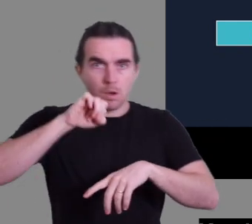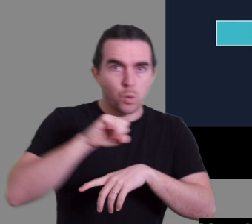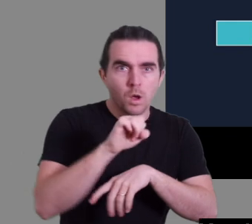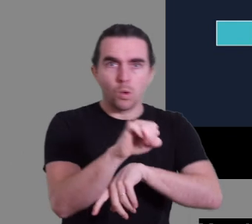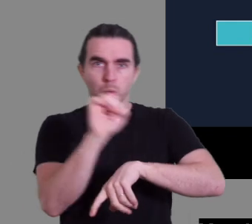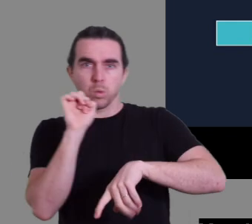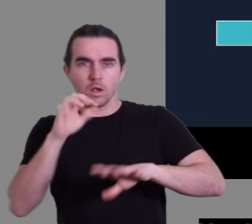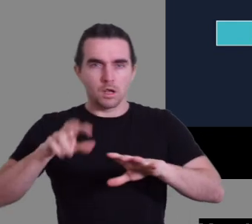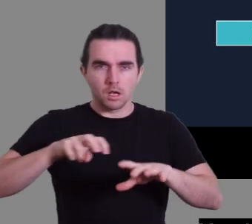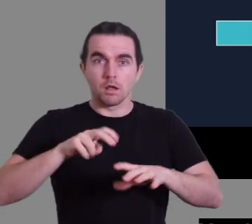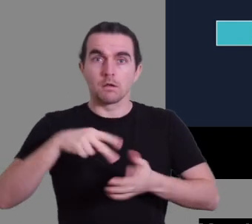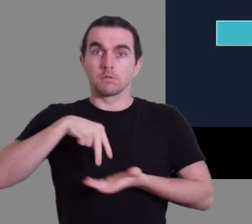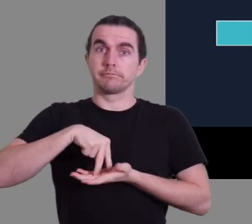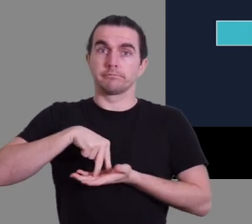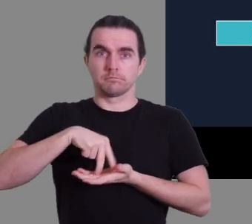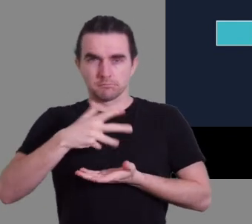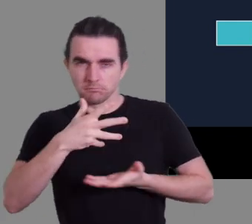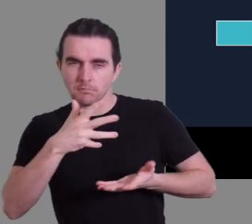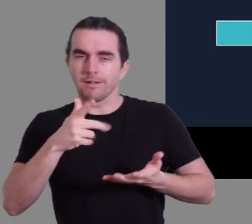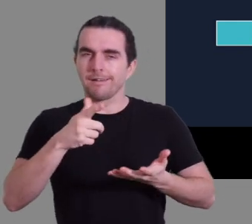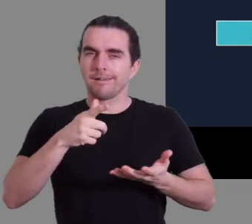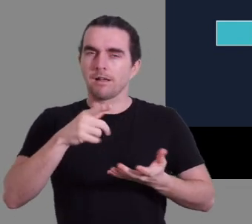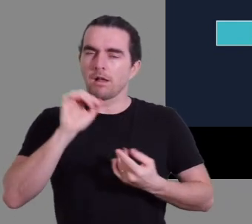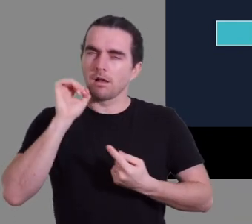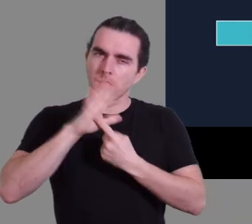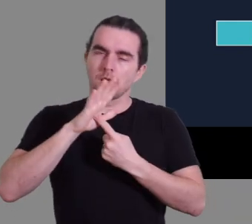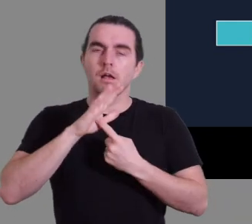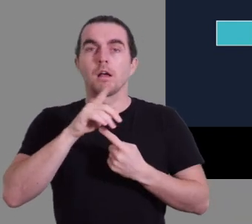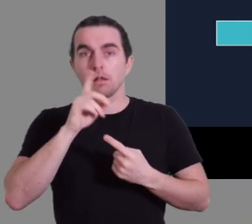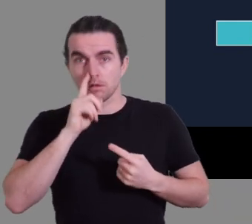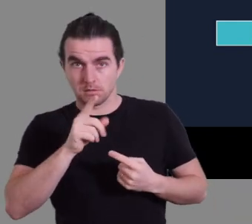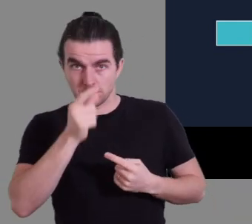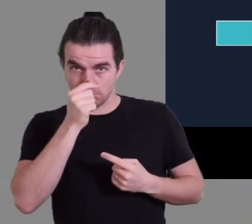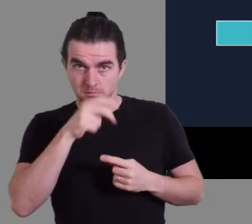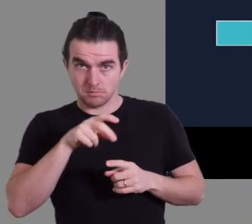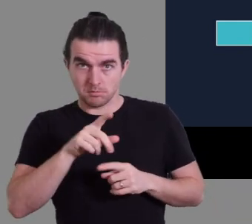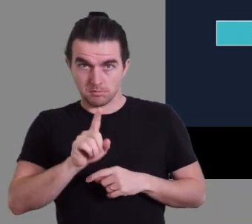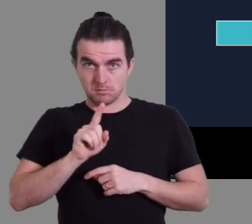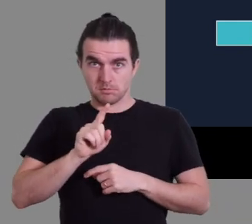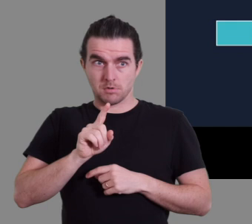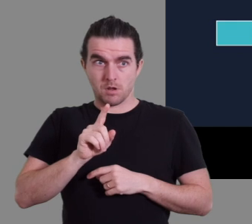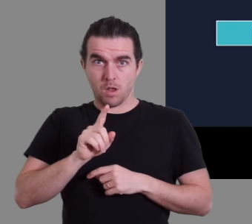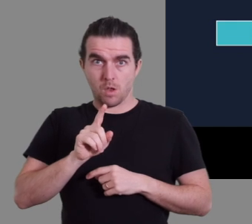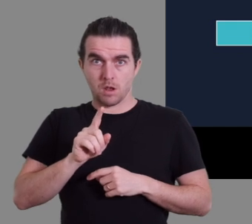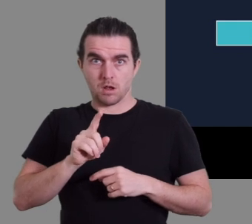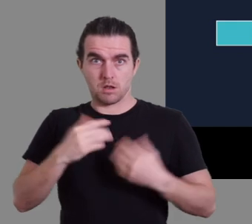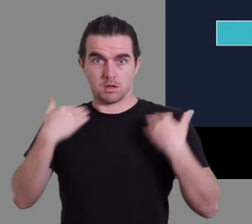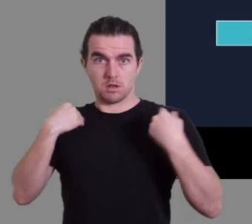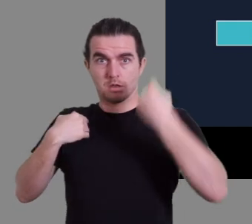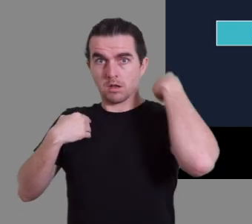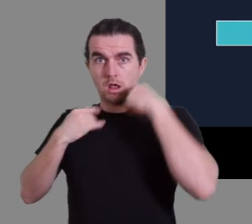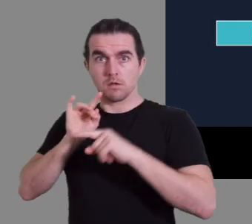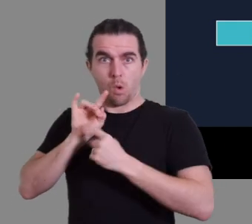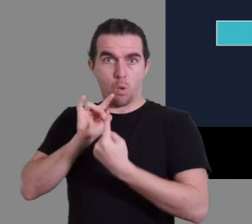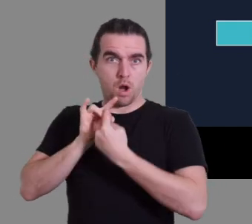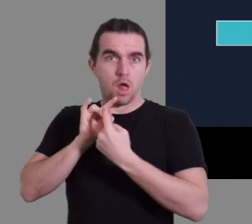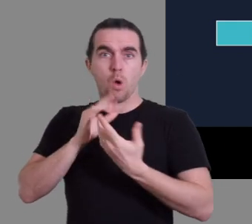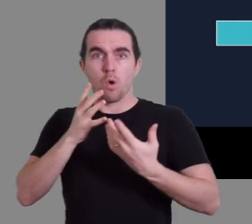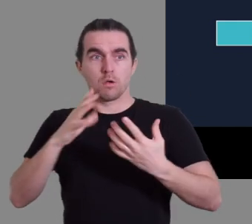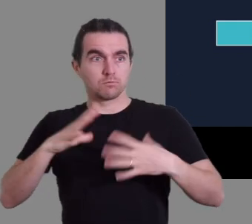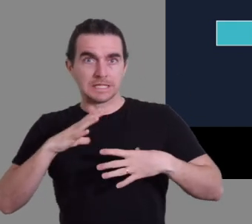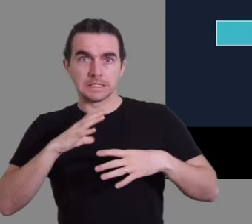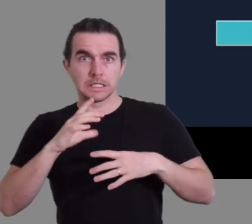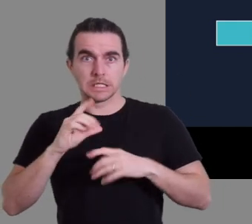standing still? Might not be moving. You know, that might be key. Might be side on, back to goal, ready to sprint